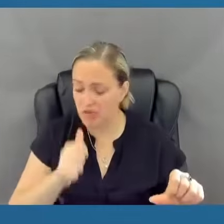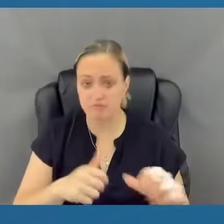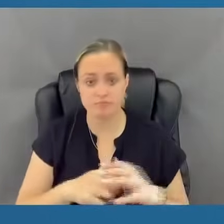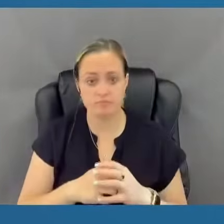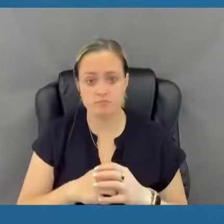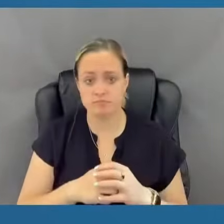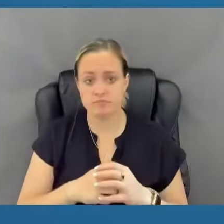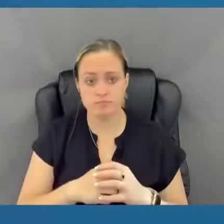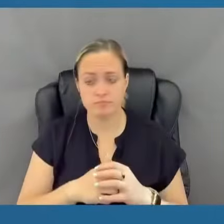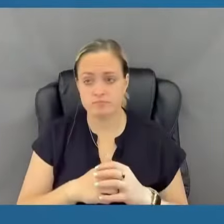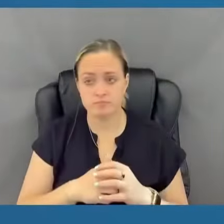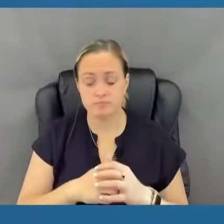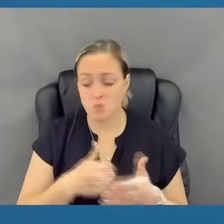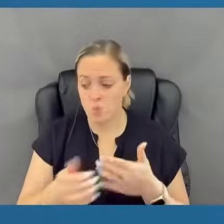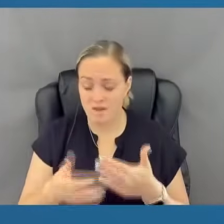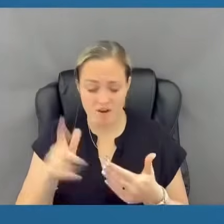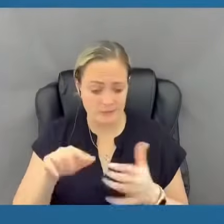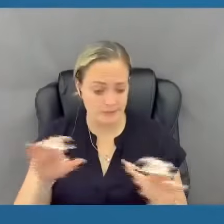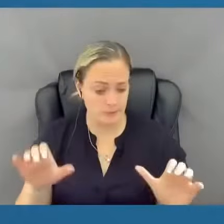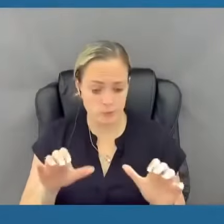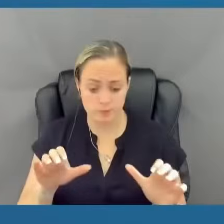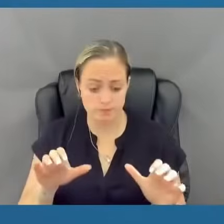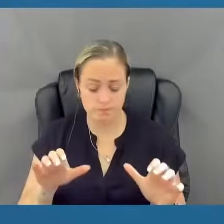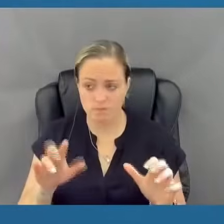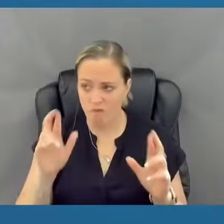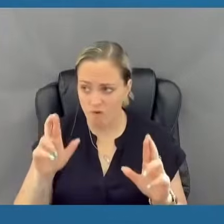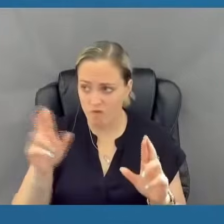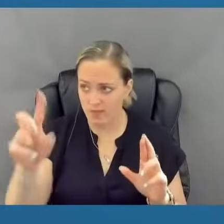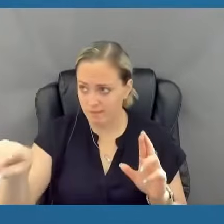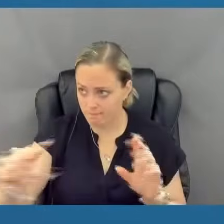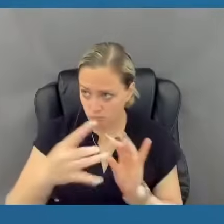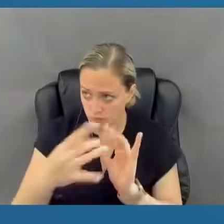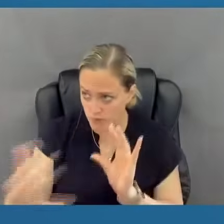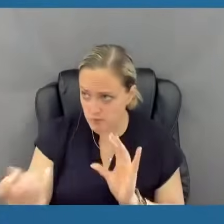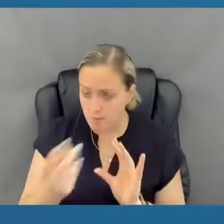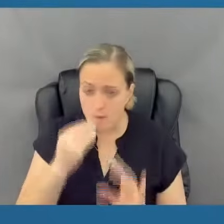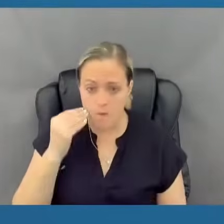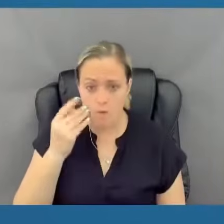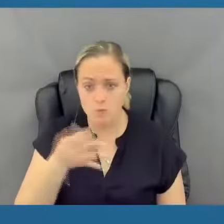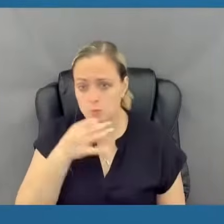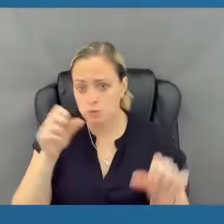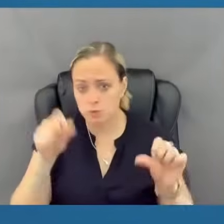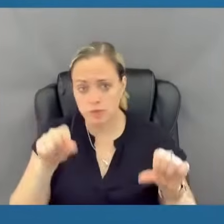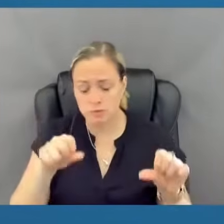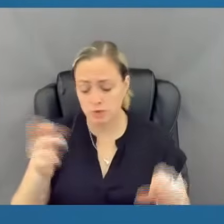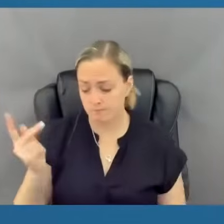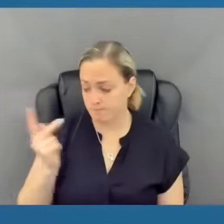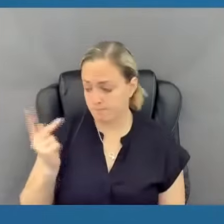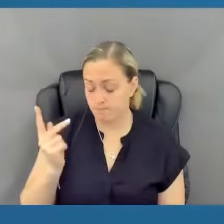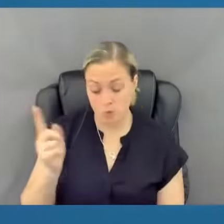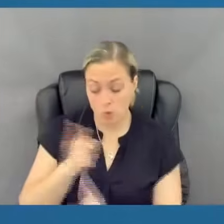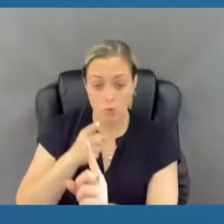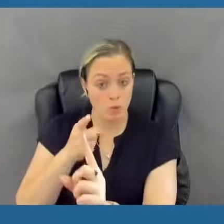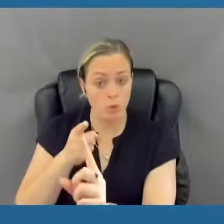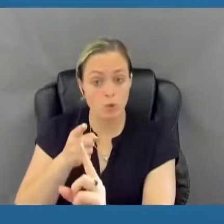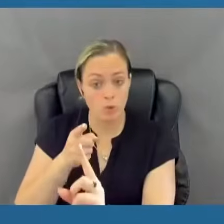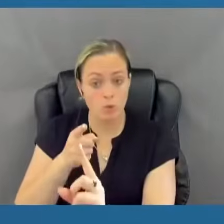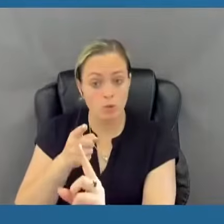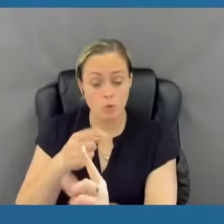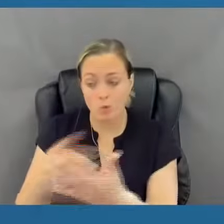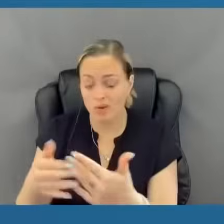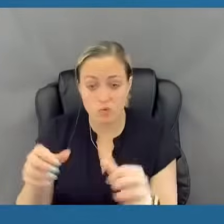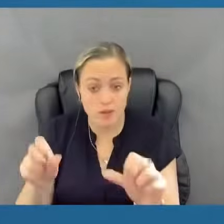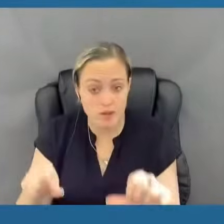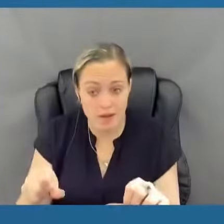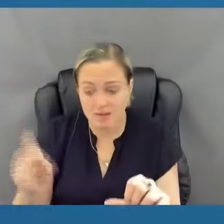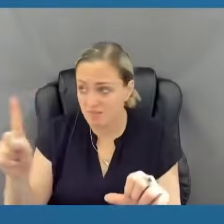do what needs to be done to hopefully get them home as soon as possible. Aviva and I are on a mission. We're doing whatever we can to